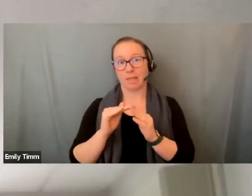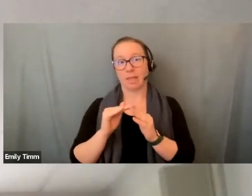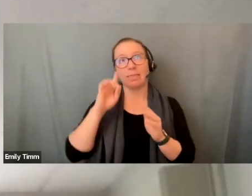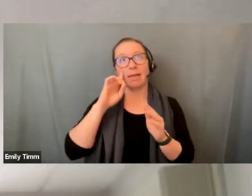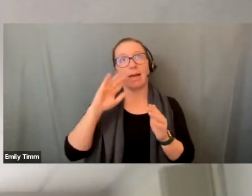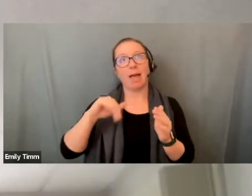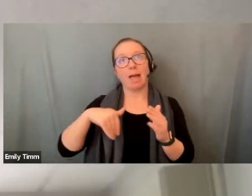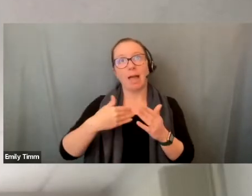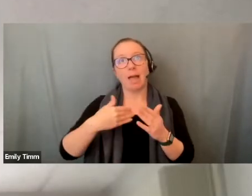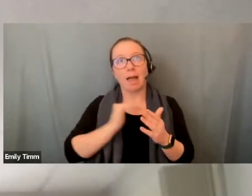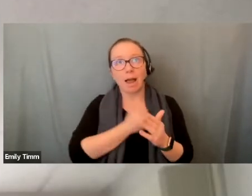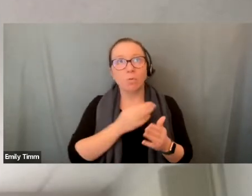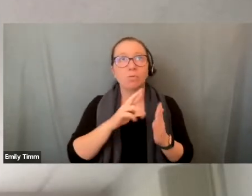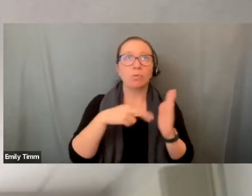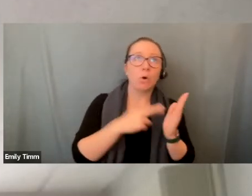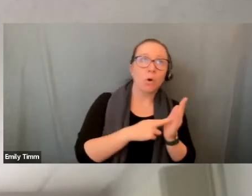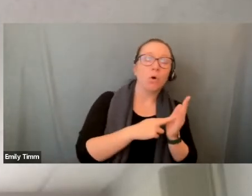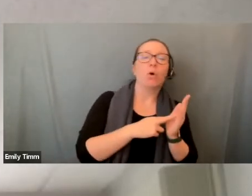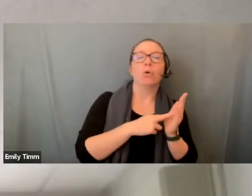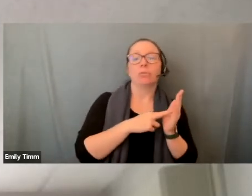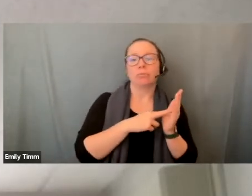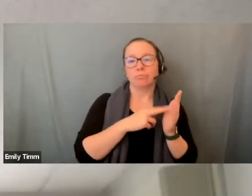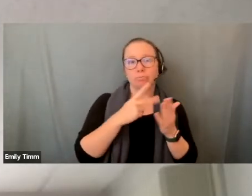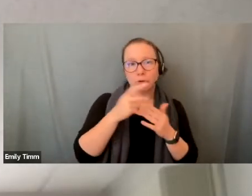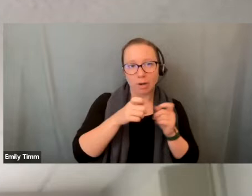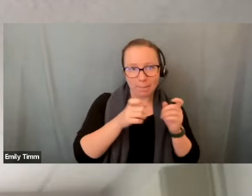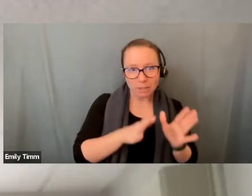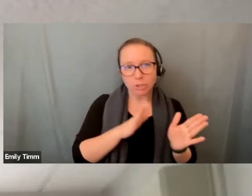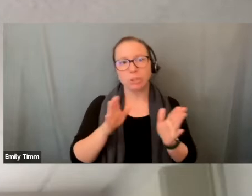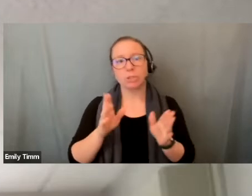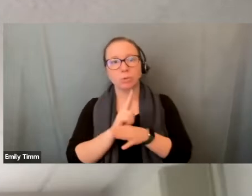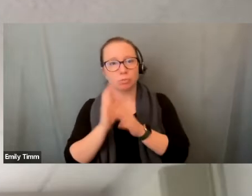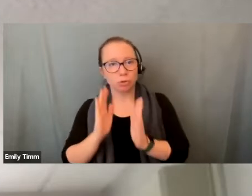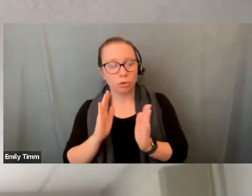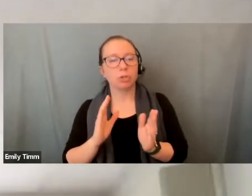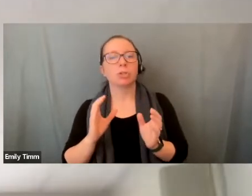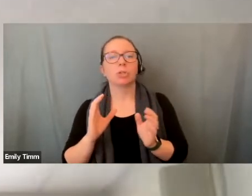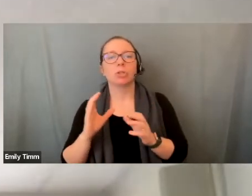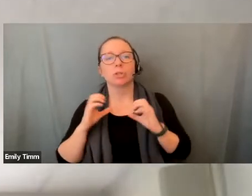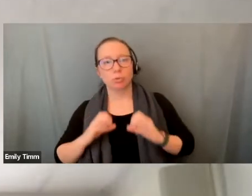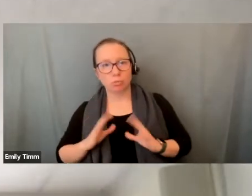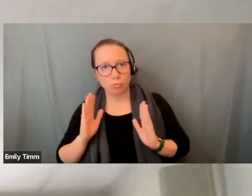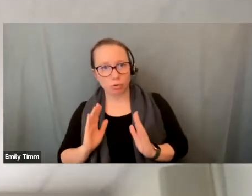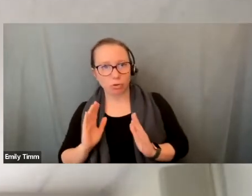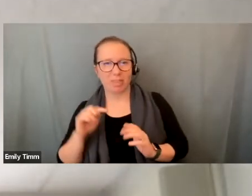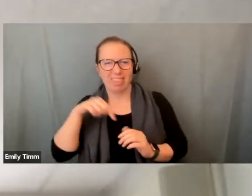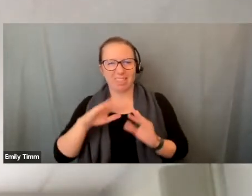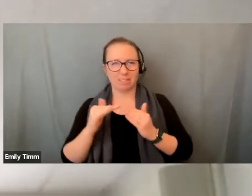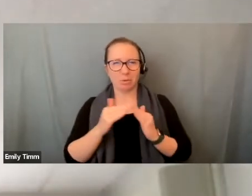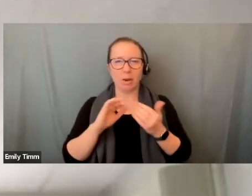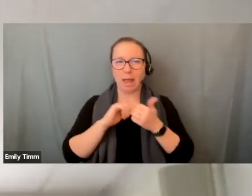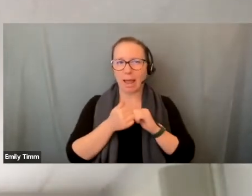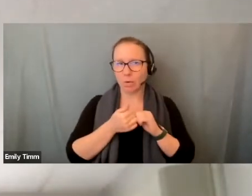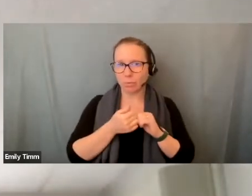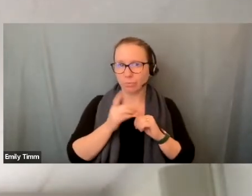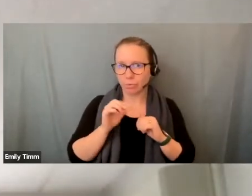providers, clinicians, program managers, or consumers and constituents of this community. How do